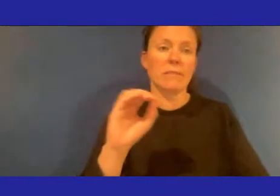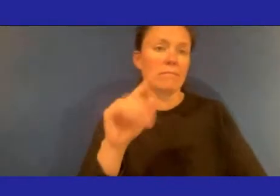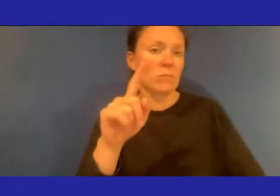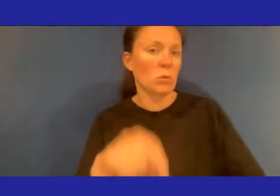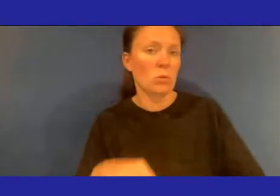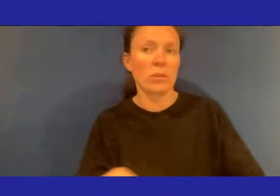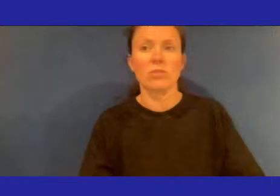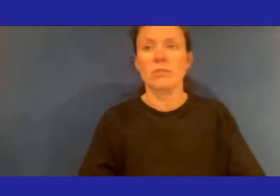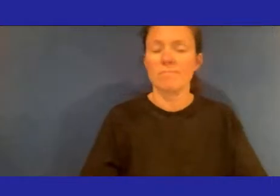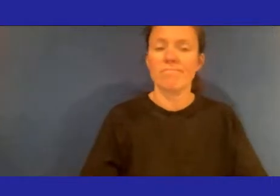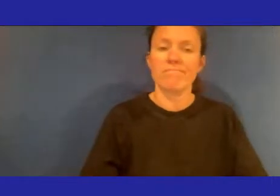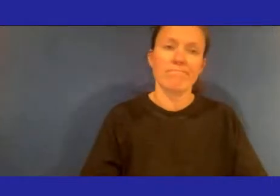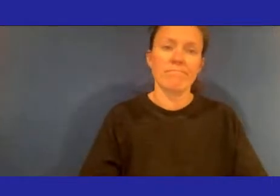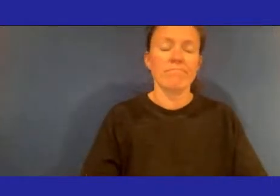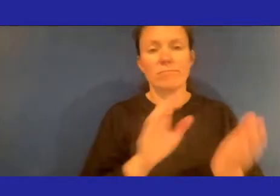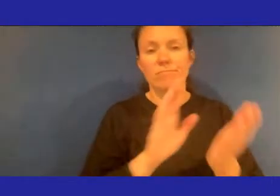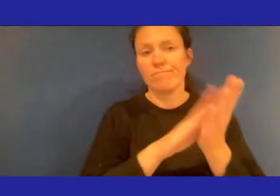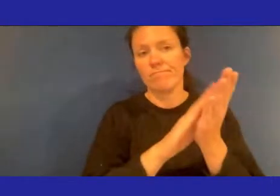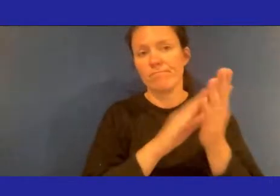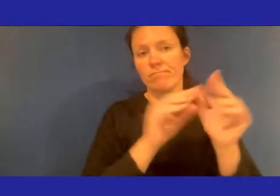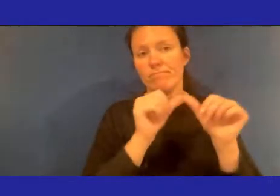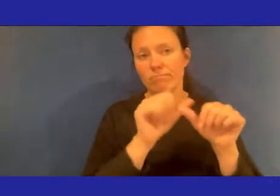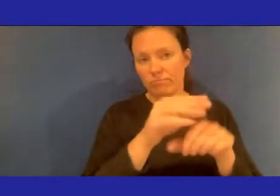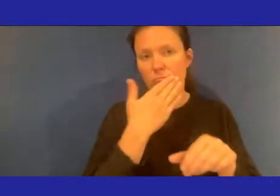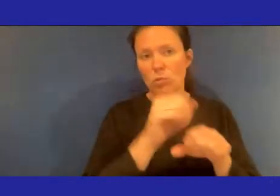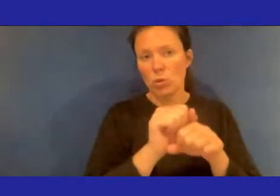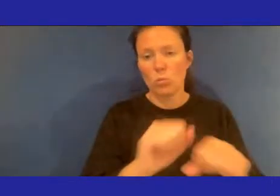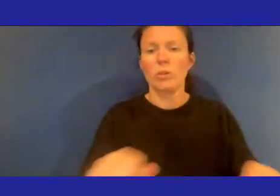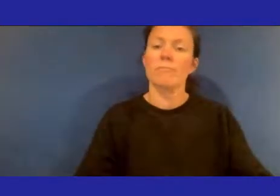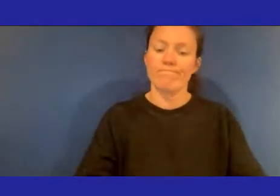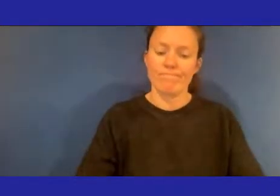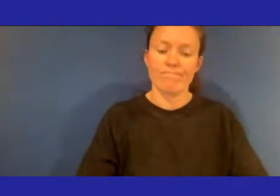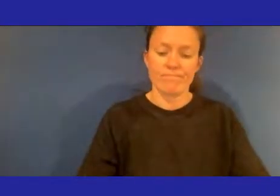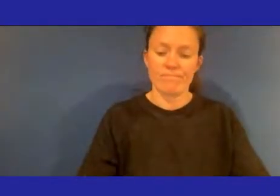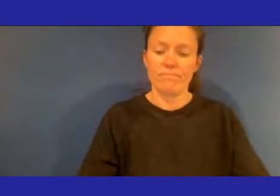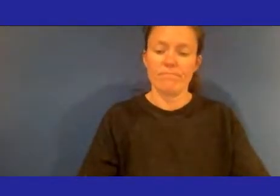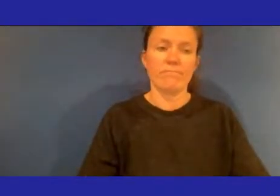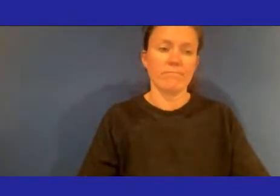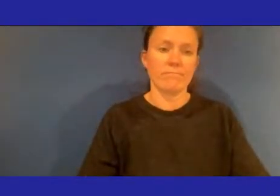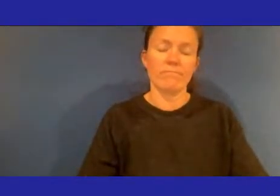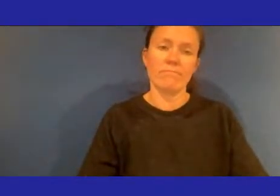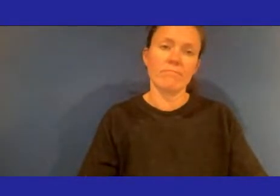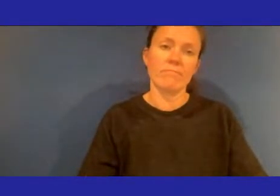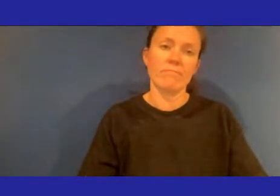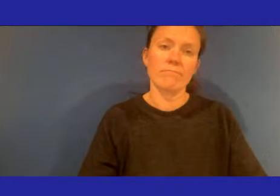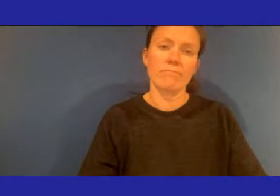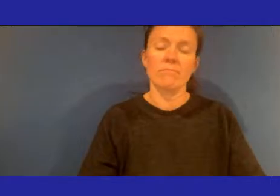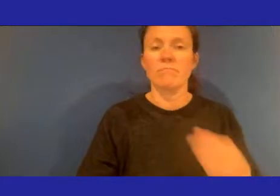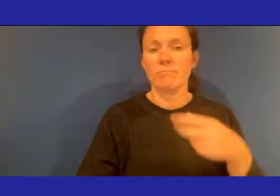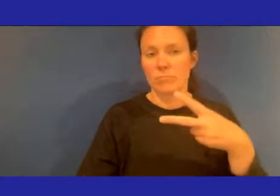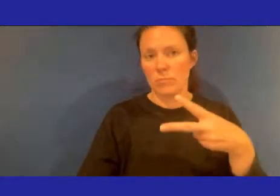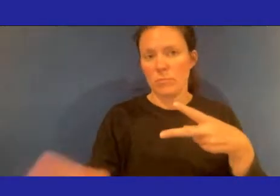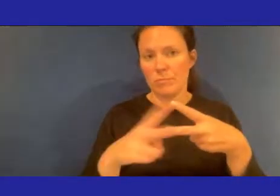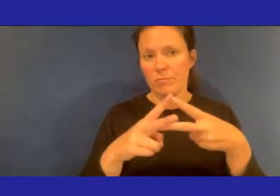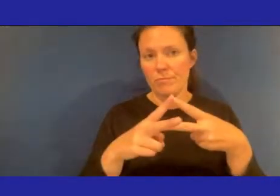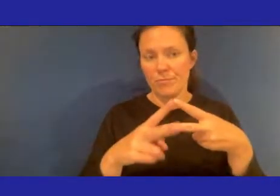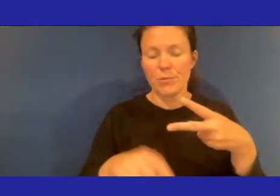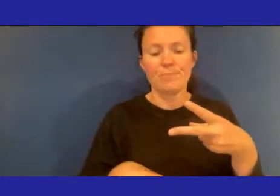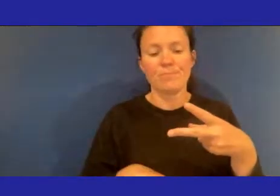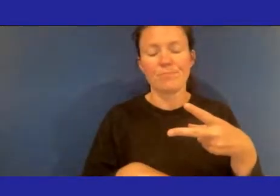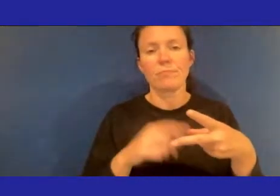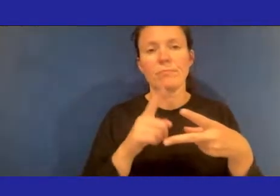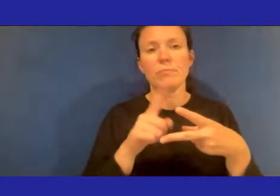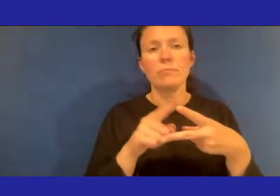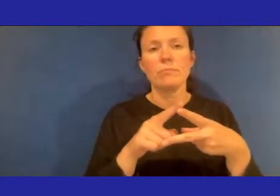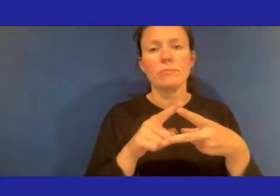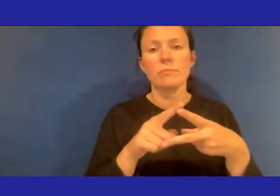you. Keep up the good work. That's what we can say. Yeah. Vanessa Rodriguez? I have two. One, when you noted